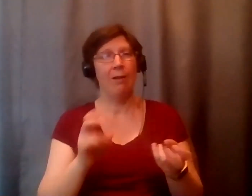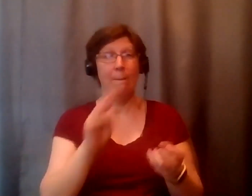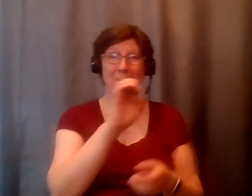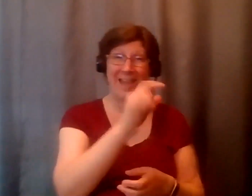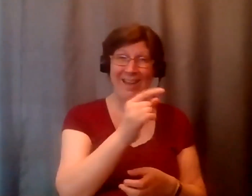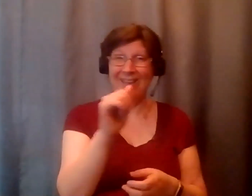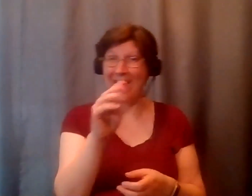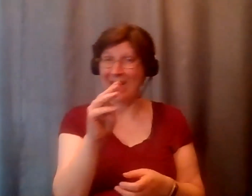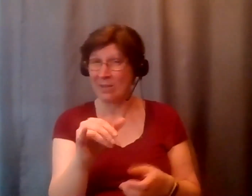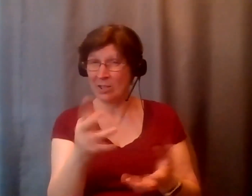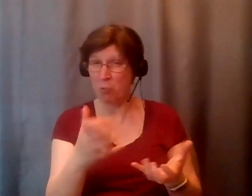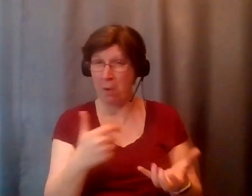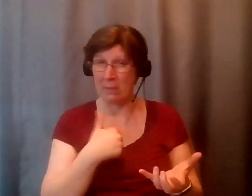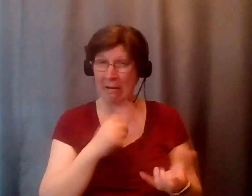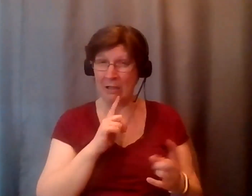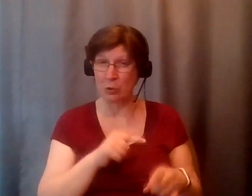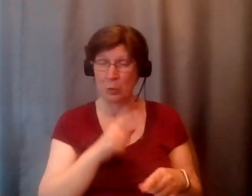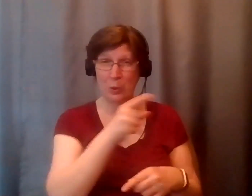that, or would you like me to answer it first?